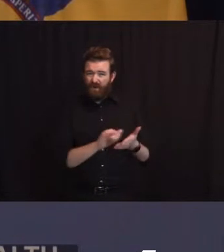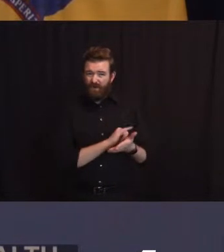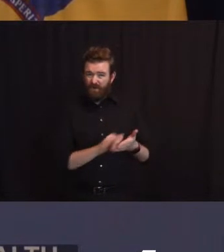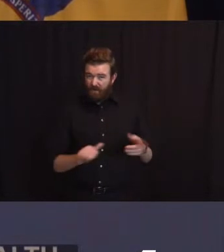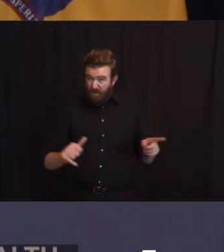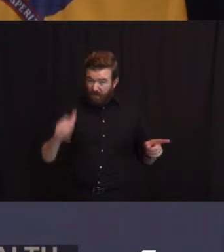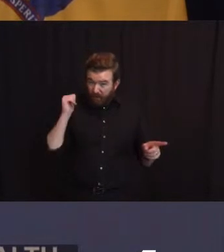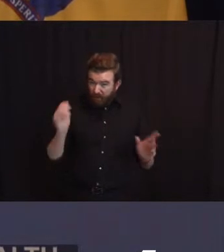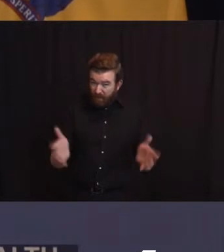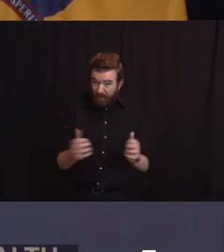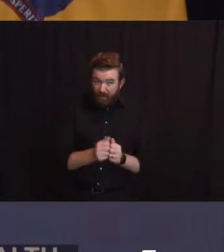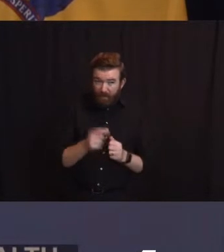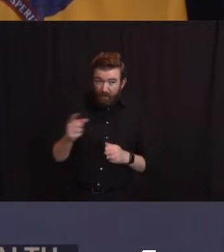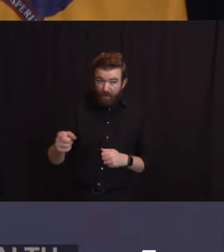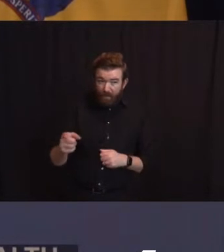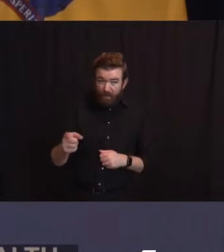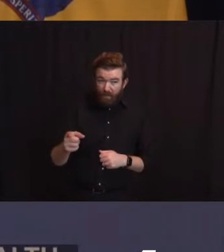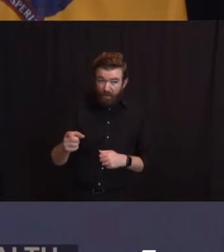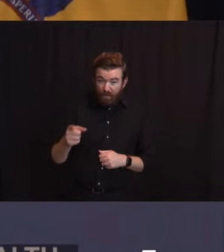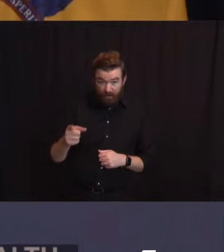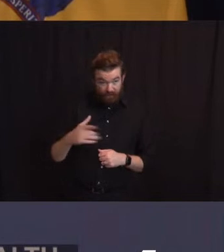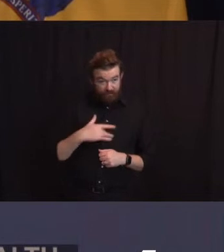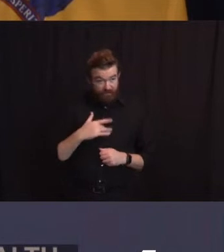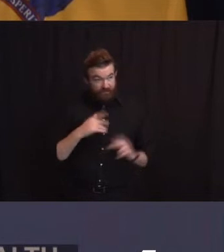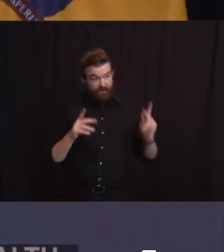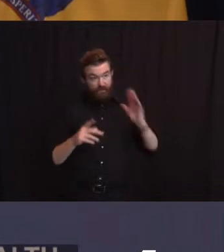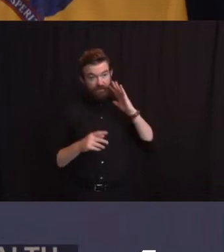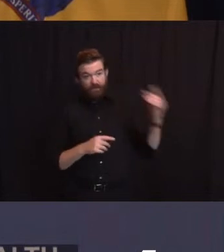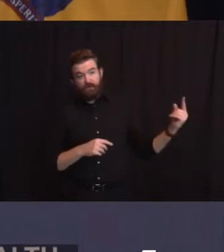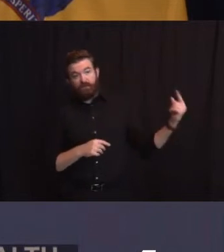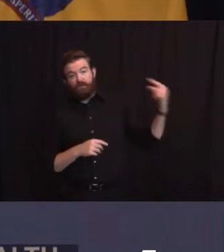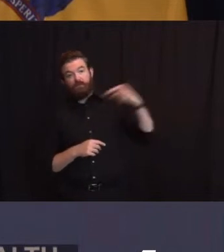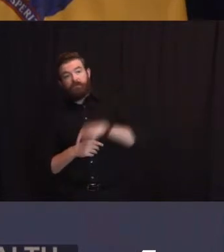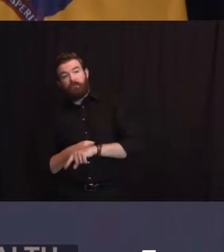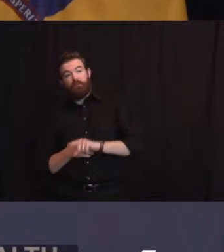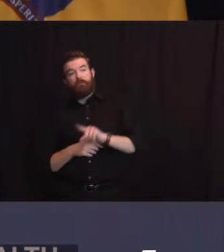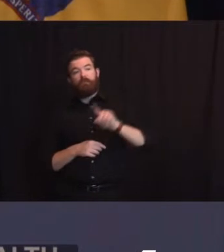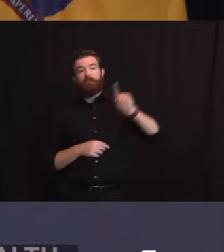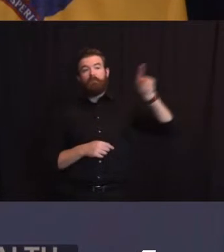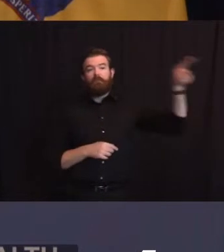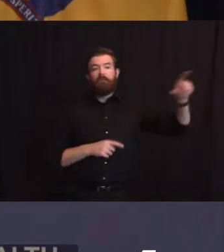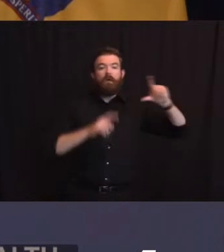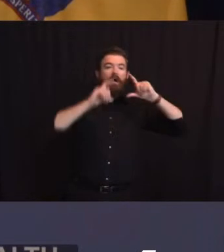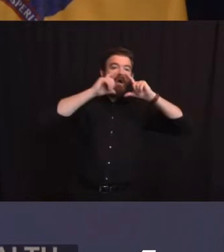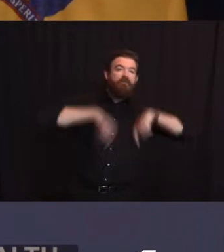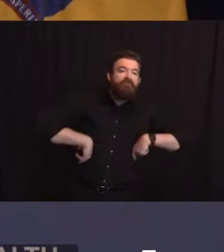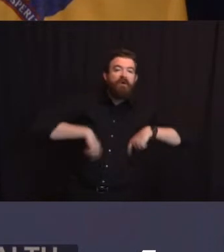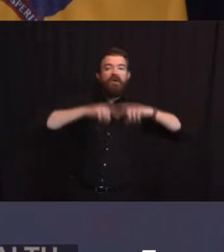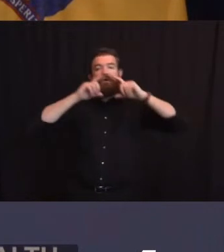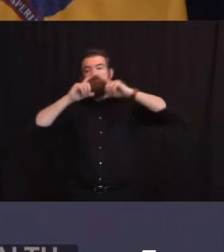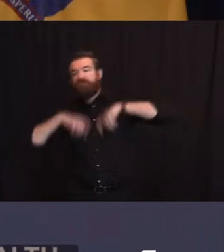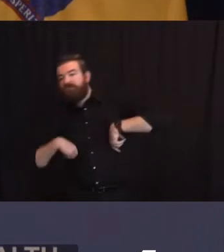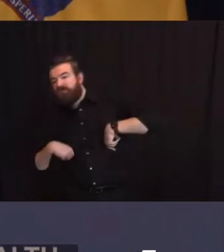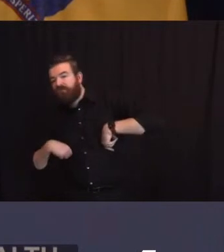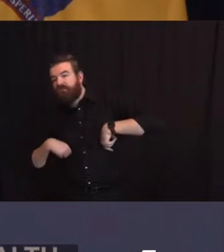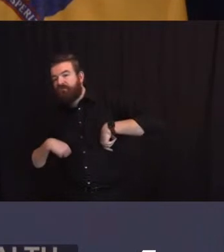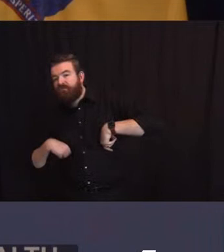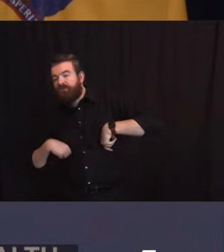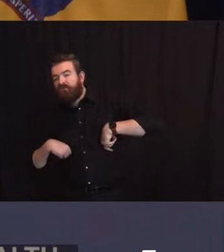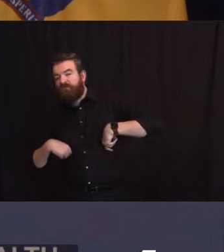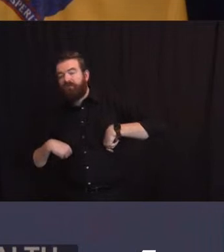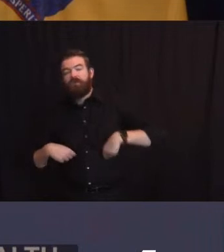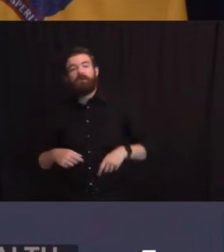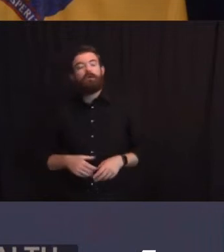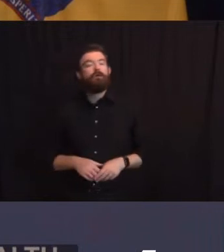just cross into New York and then come back, throw in their mask into the Hudson River? What safety measures should parents expect in schools in the